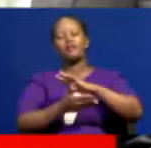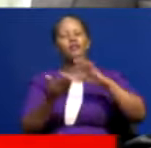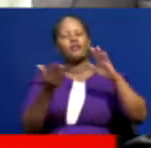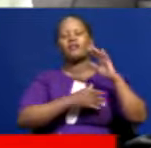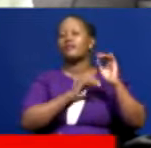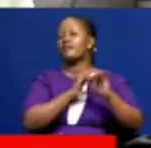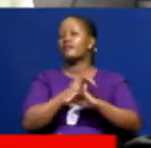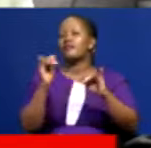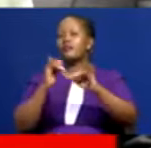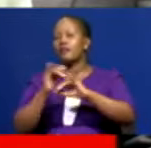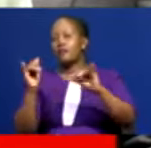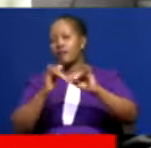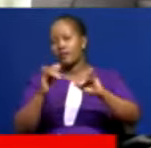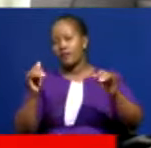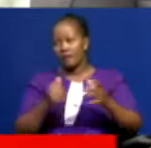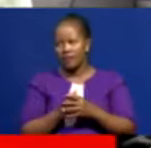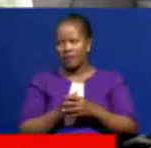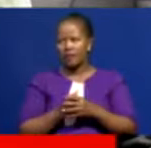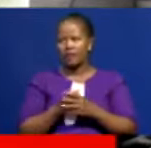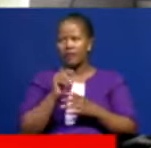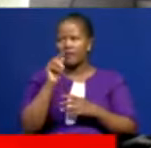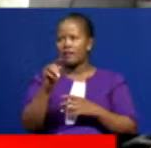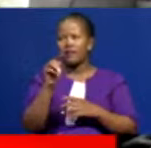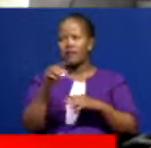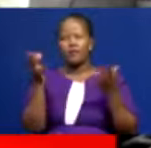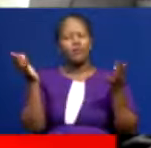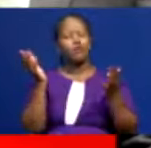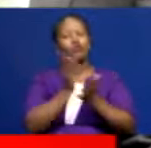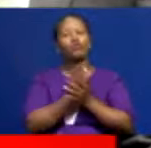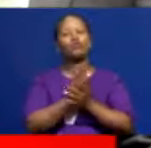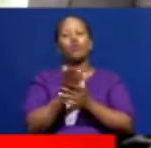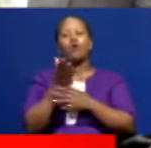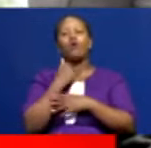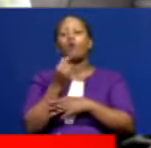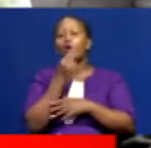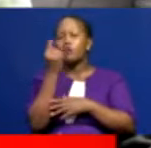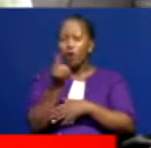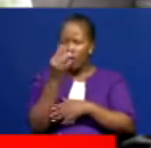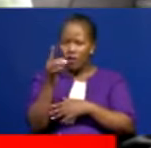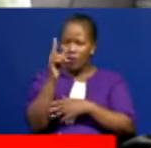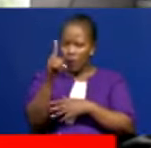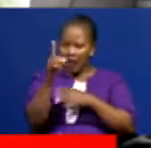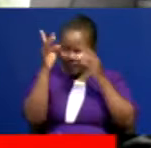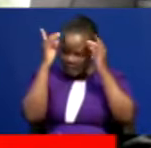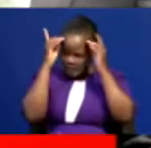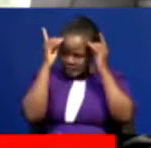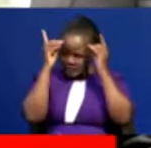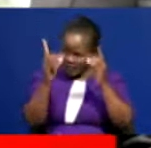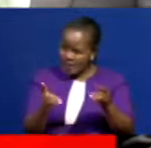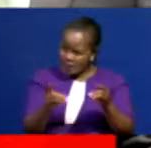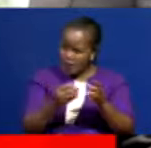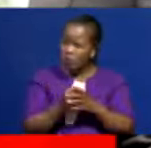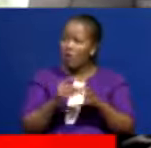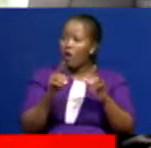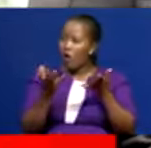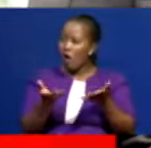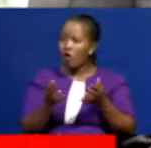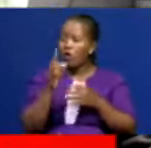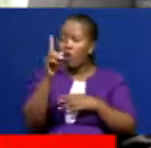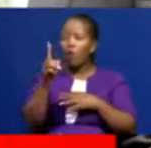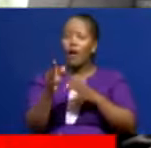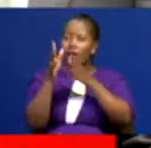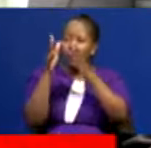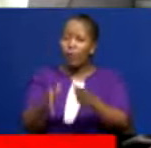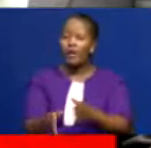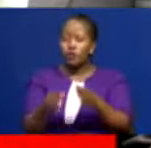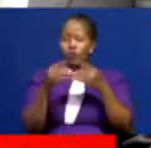shave. Isn't this, you just need one loose nut. You just need one person to declare or